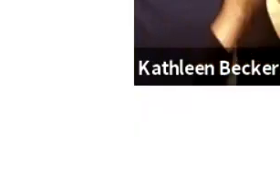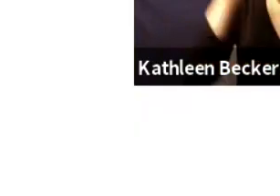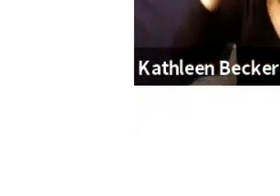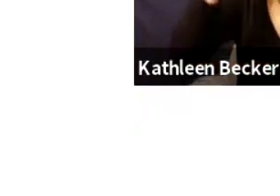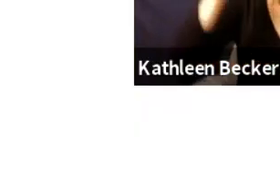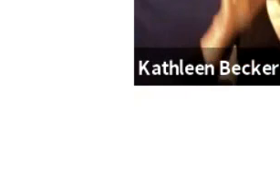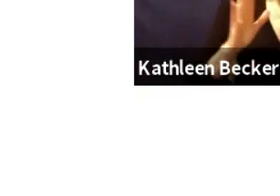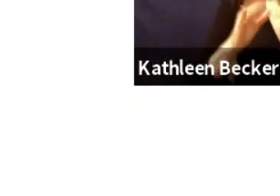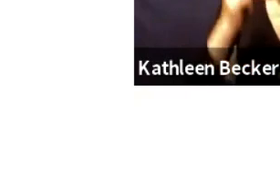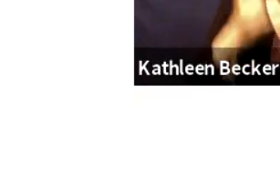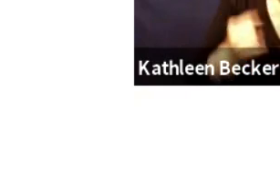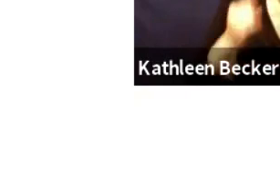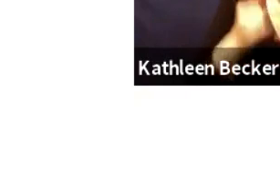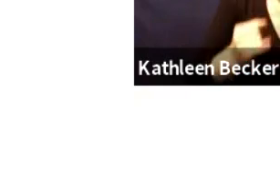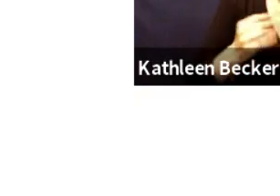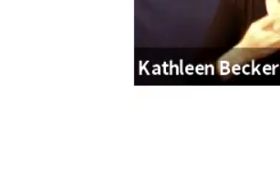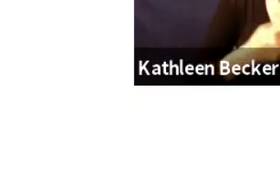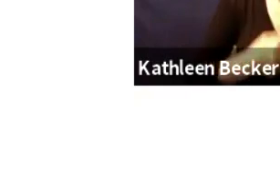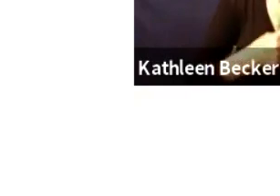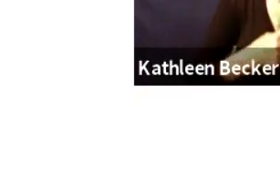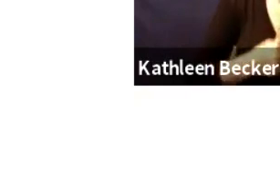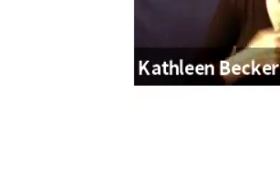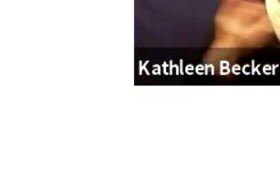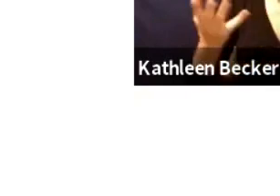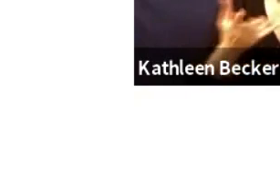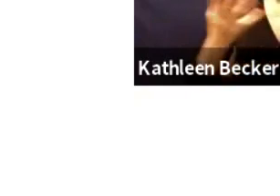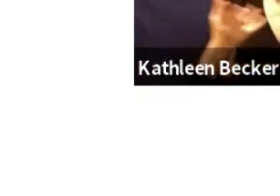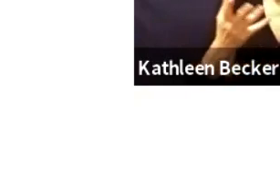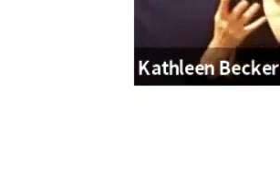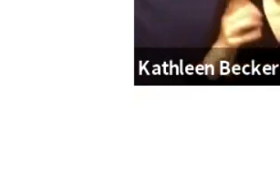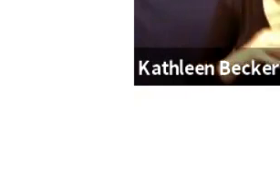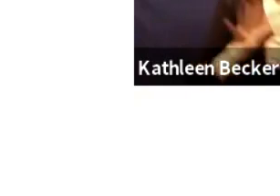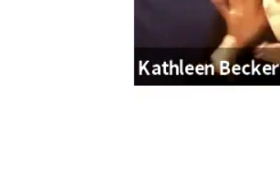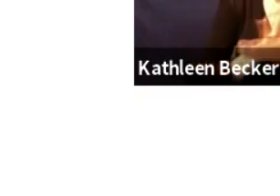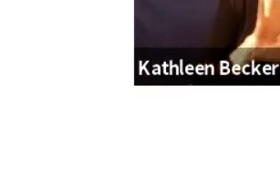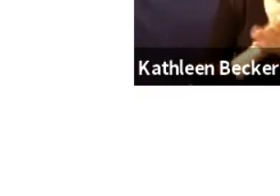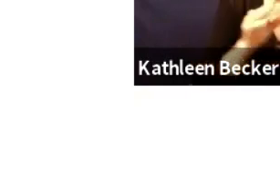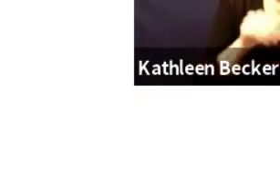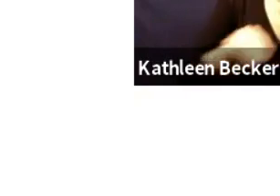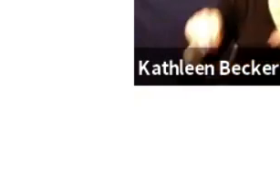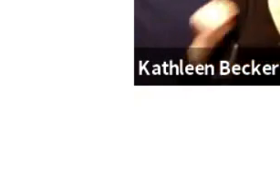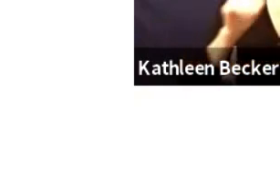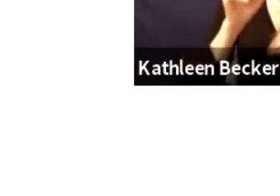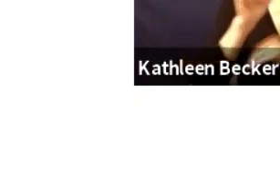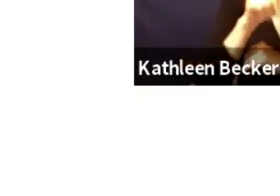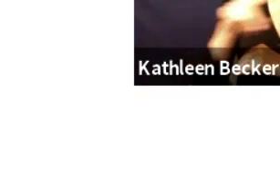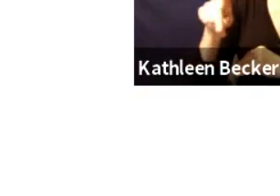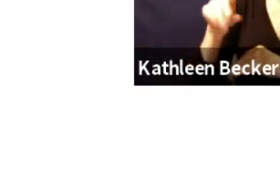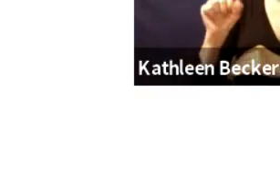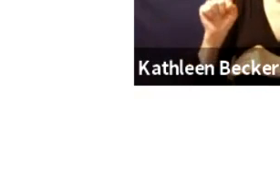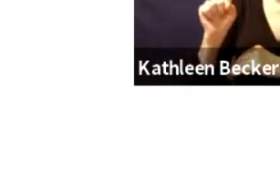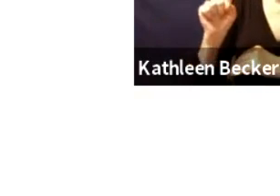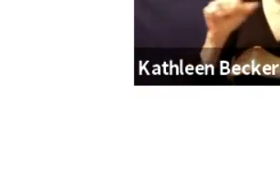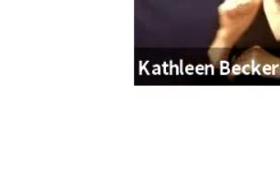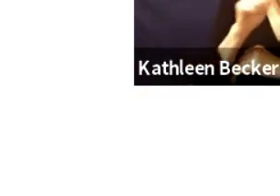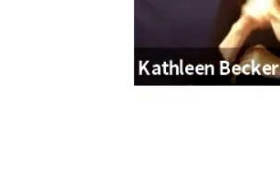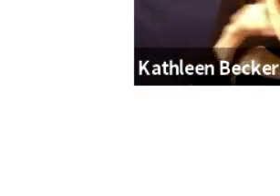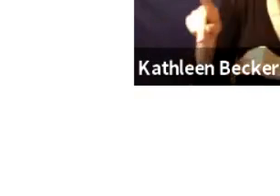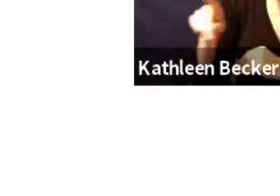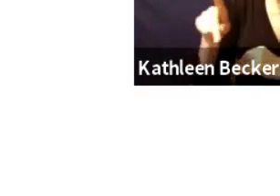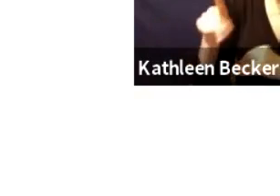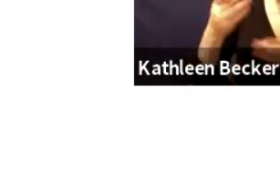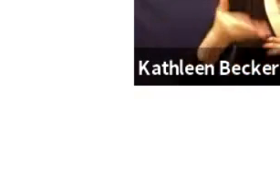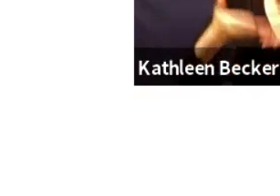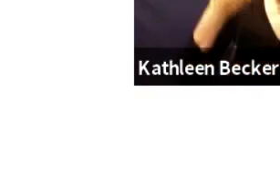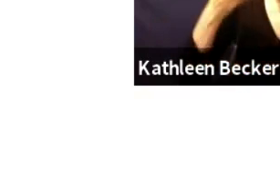The last thing I wanted to talk about was the Paper mobile app. So Paper Tutoring offers a